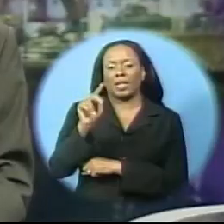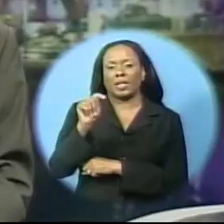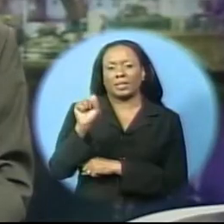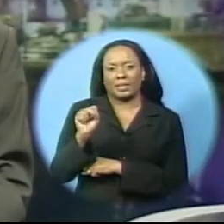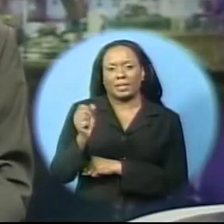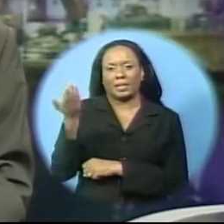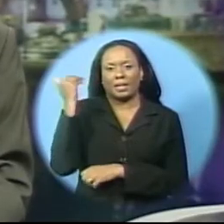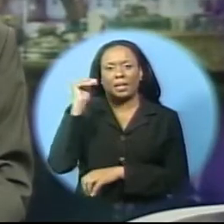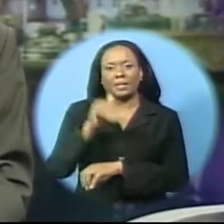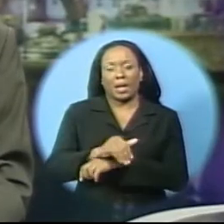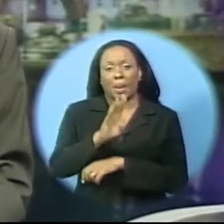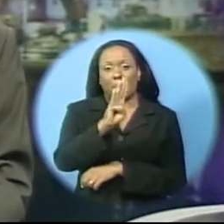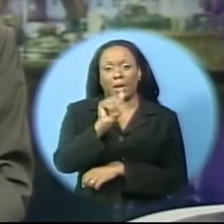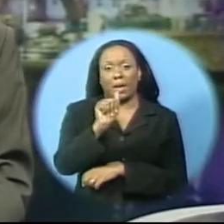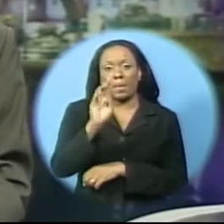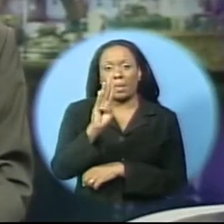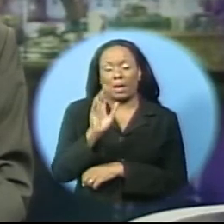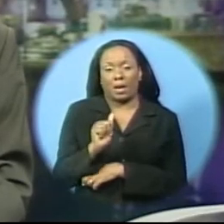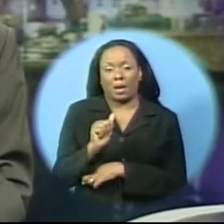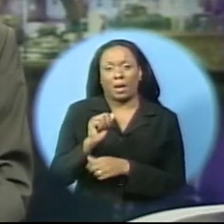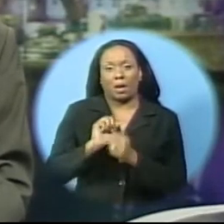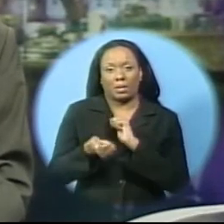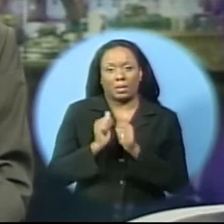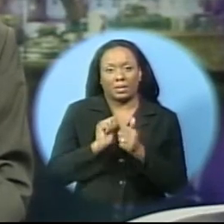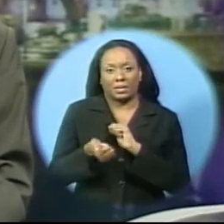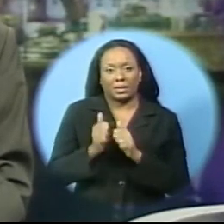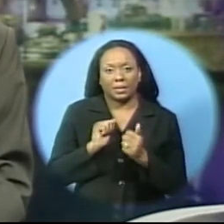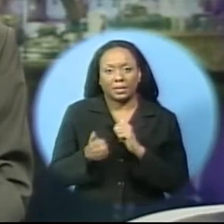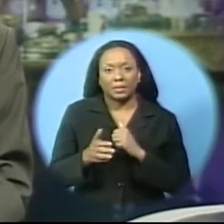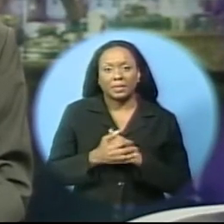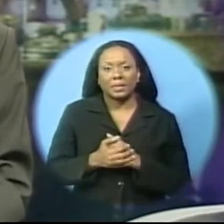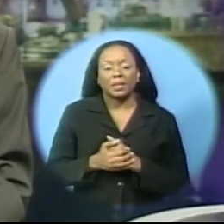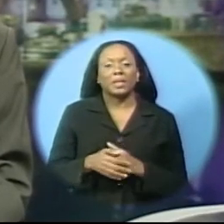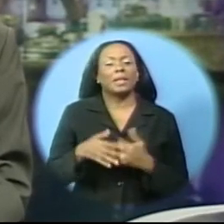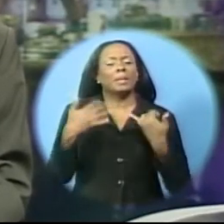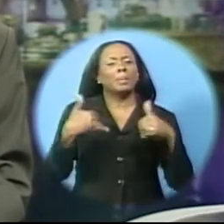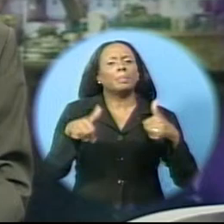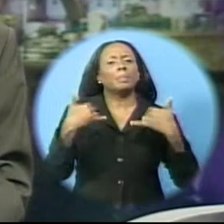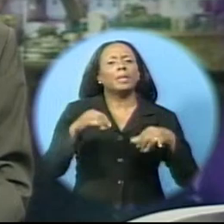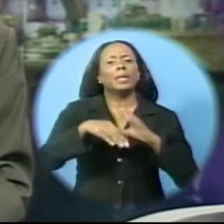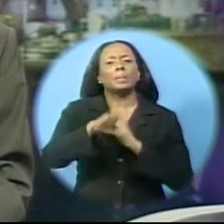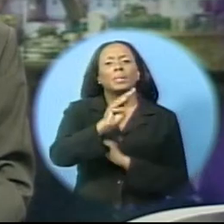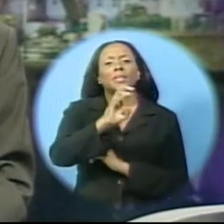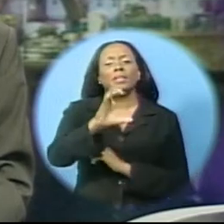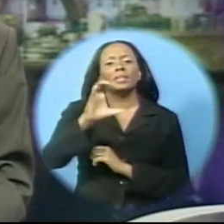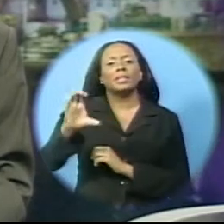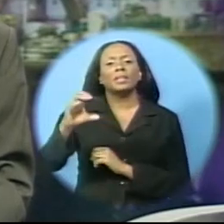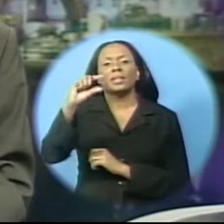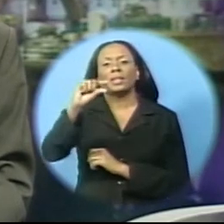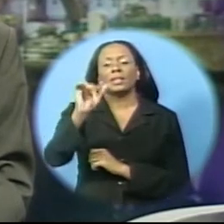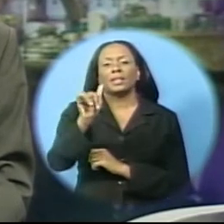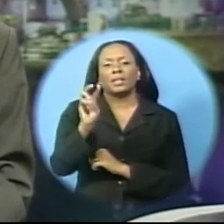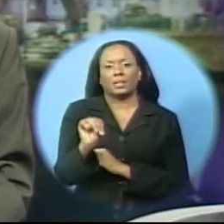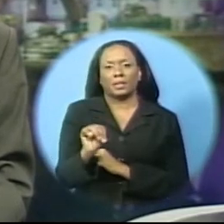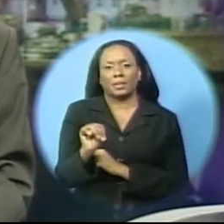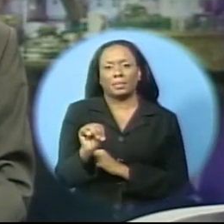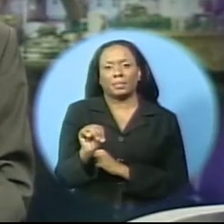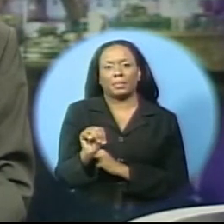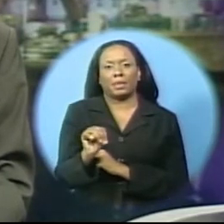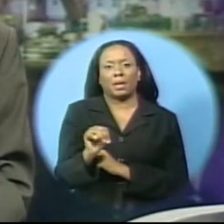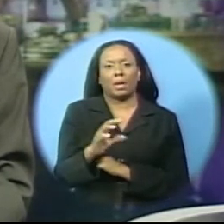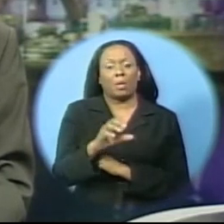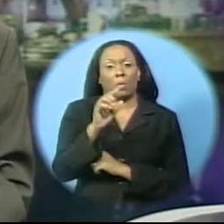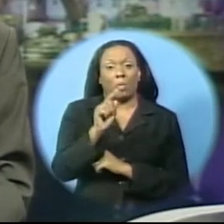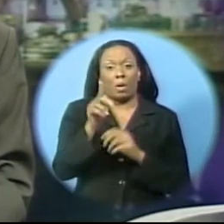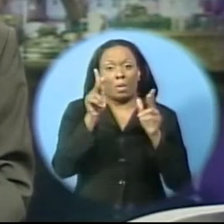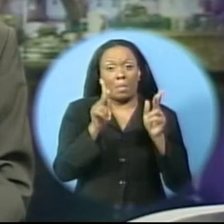General Insurance B.A.B.A. Premier League has teams continue to battle for a playoff spot. Playing at the BCC gym, Corey